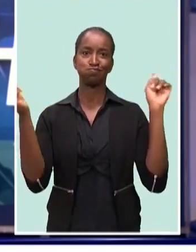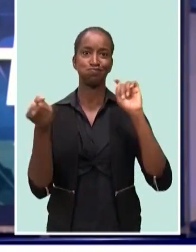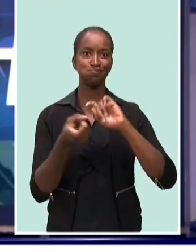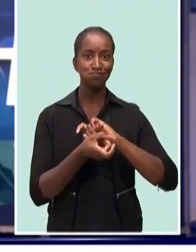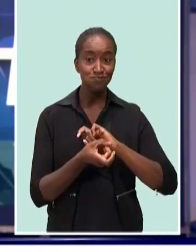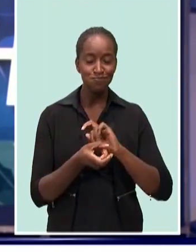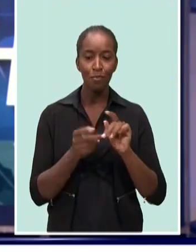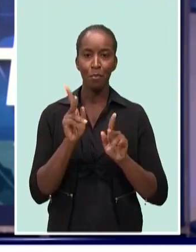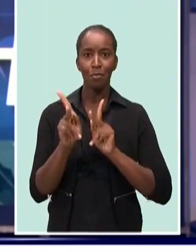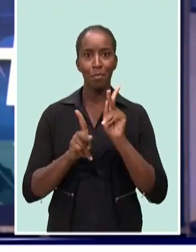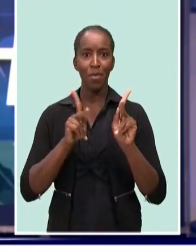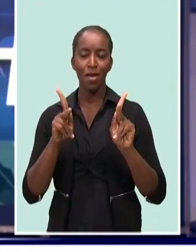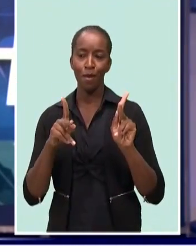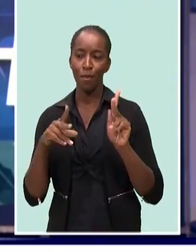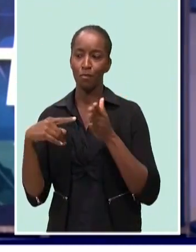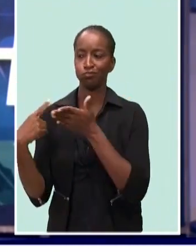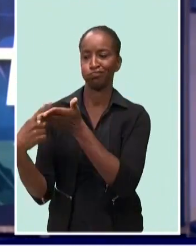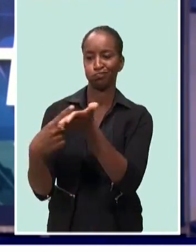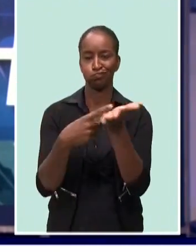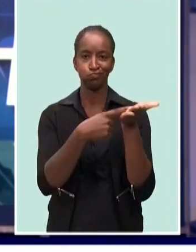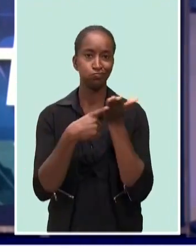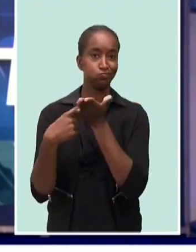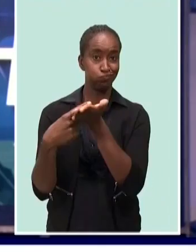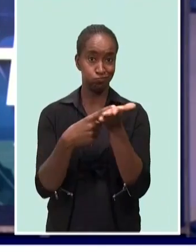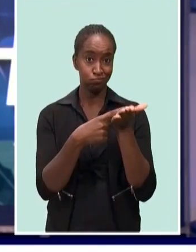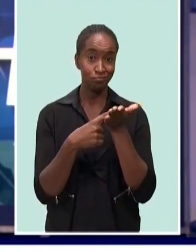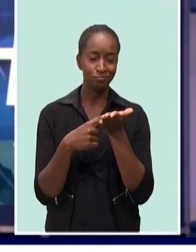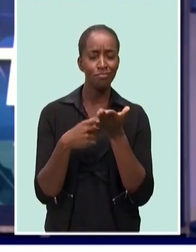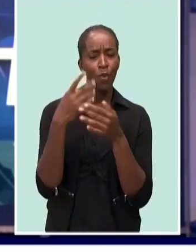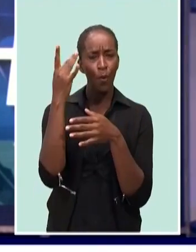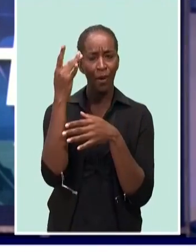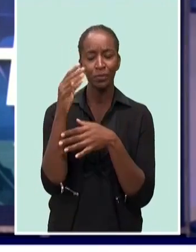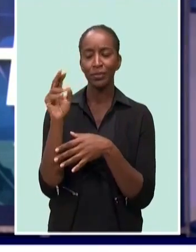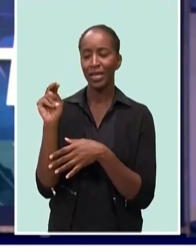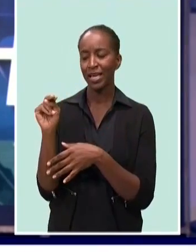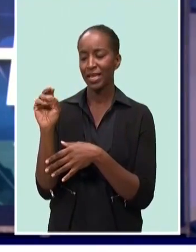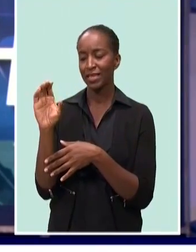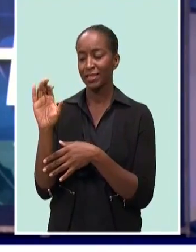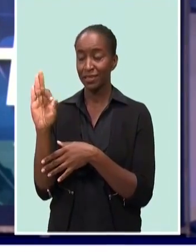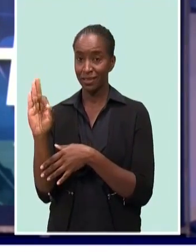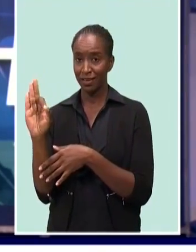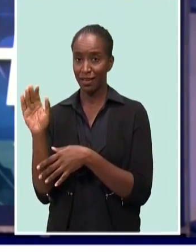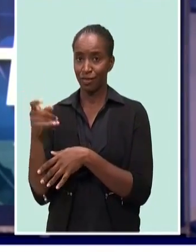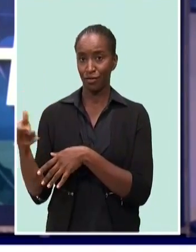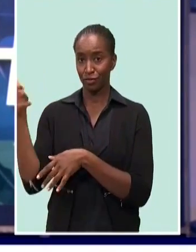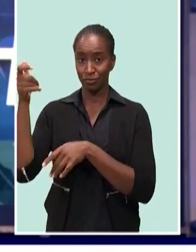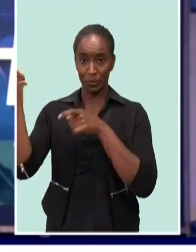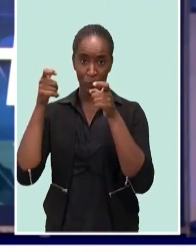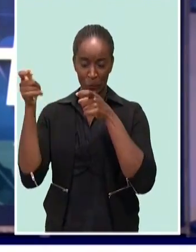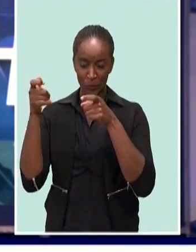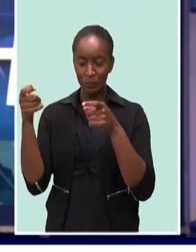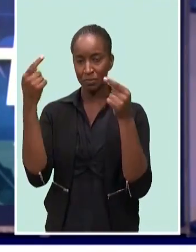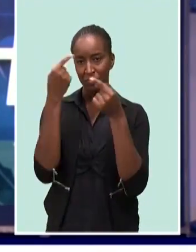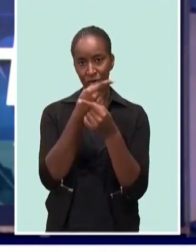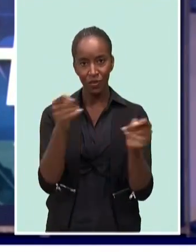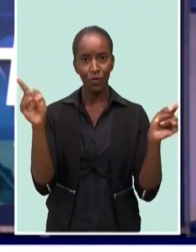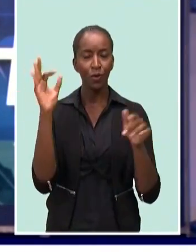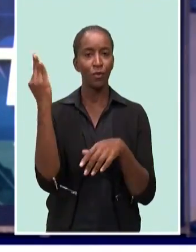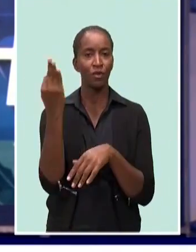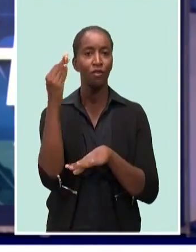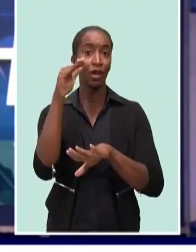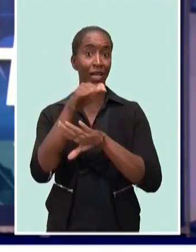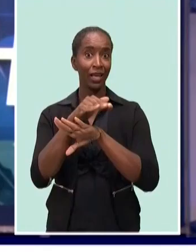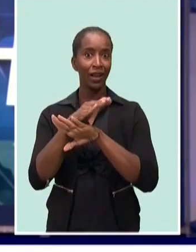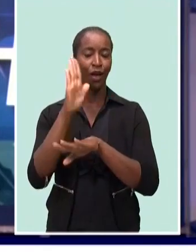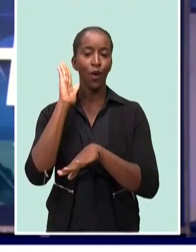new NCF CEO Carol Roberts-Reefer announced the changes for the 2019 festival on Friday night over at Ilara Court.